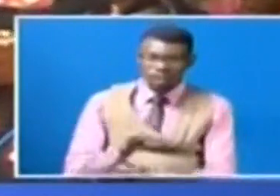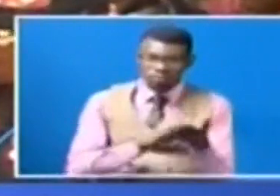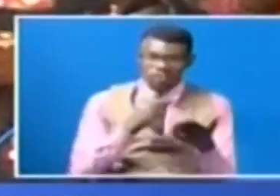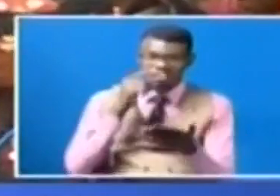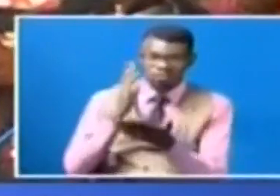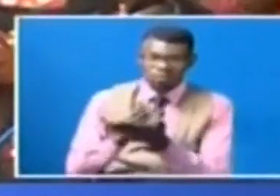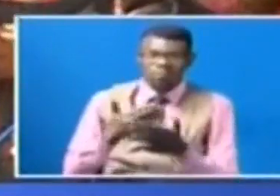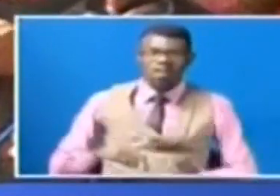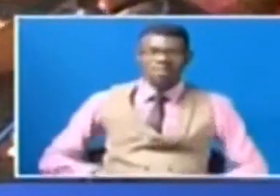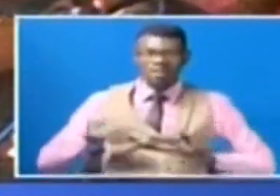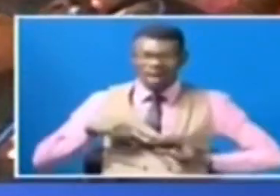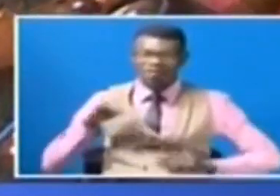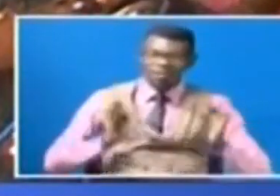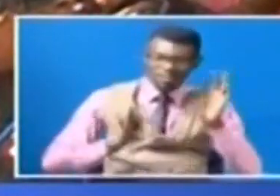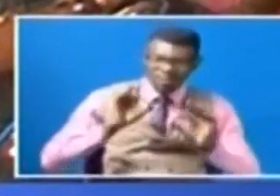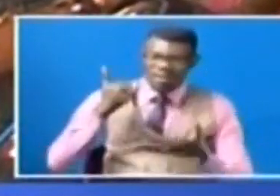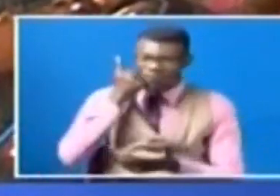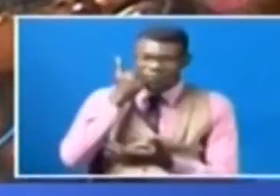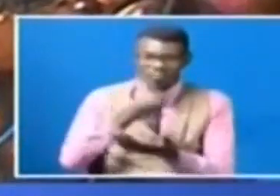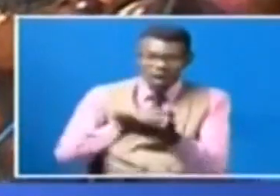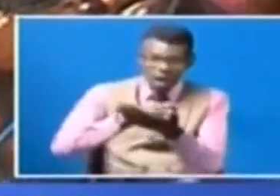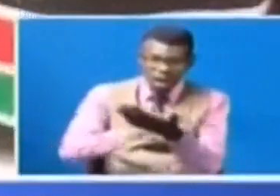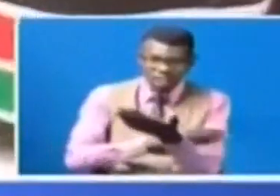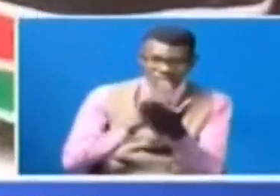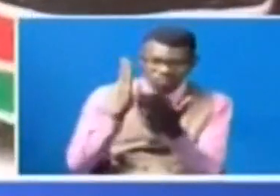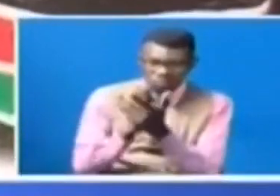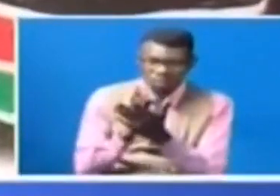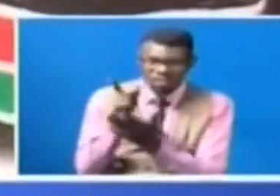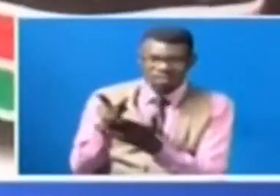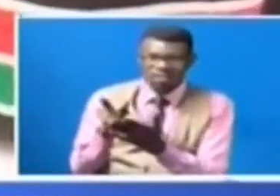lifestyle diseases, among them cancer, have become the second largest preventable cause